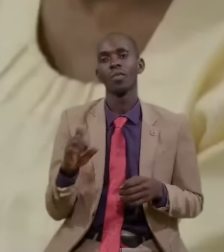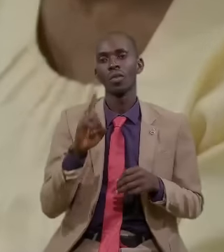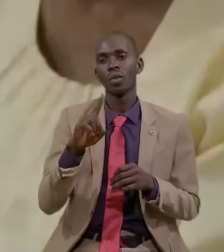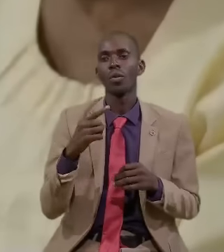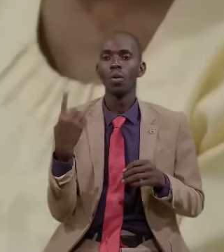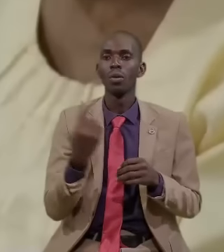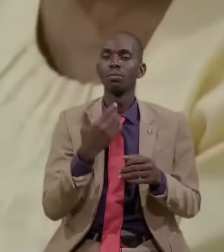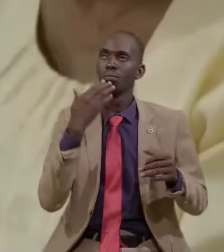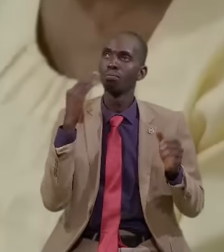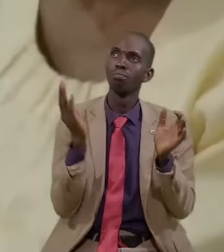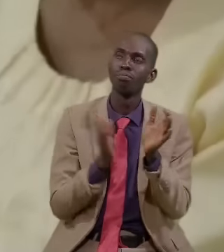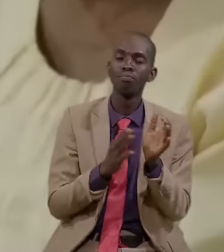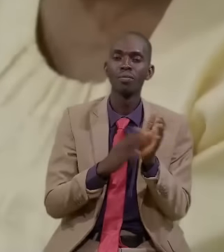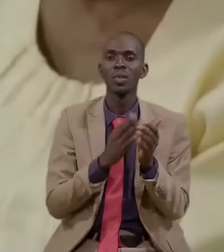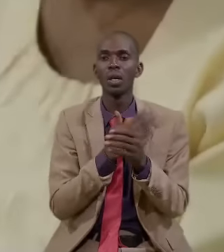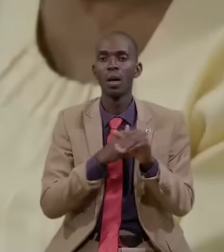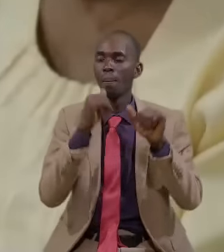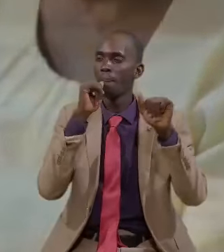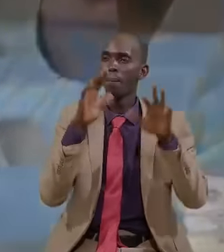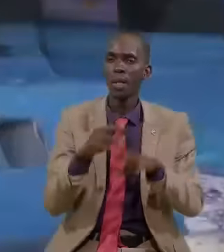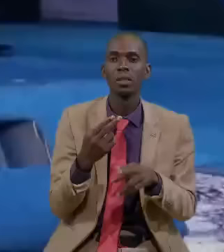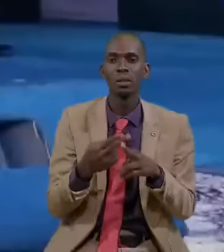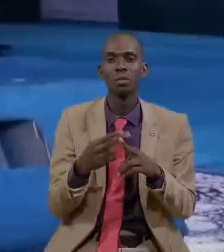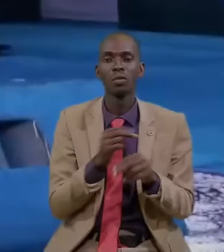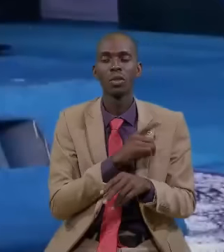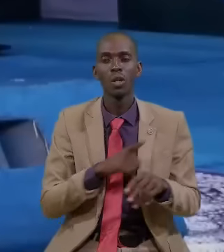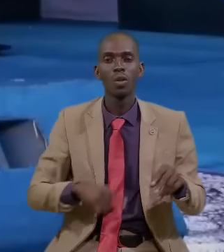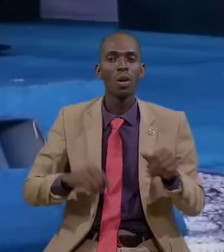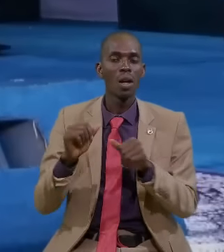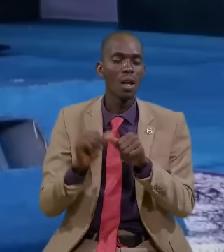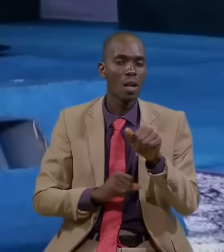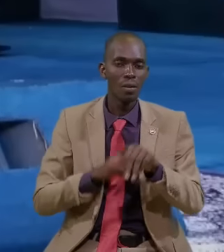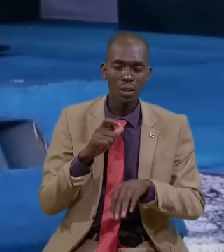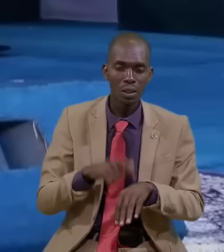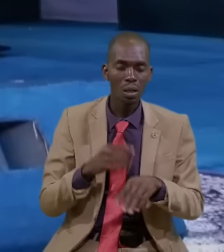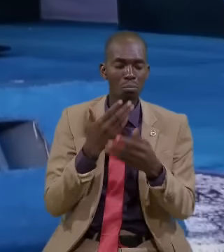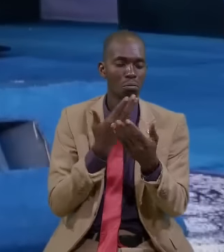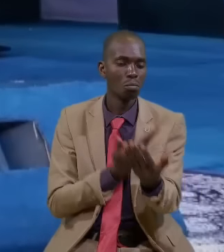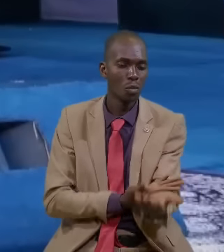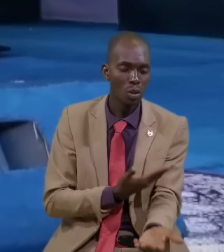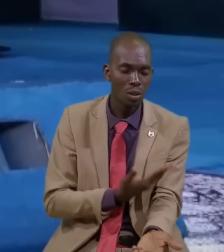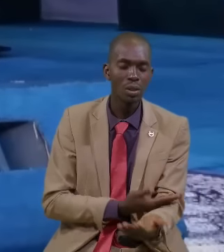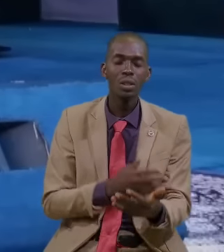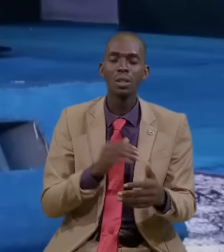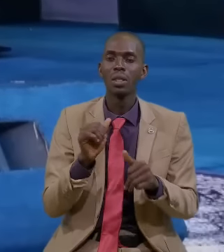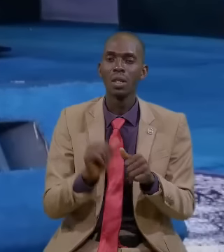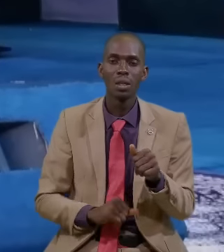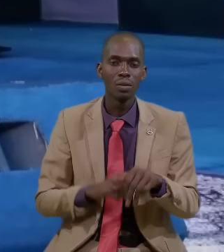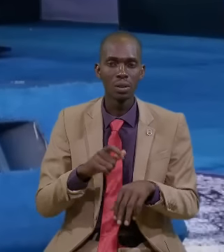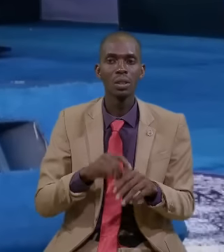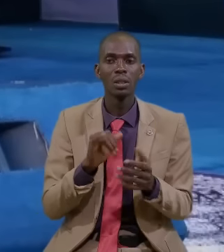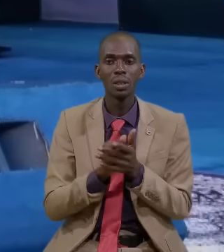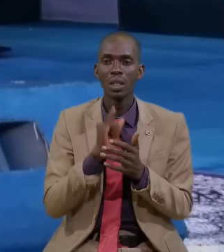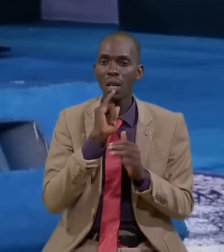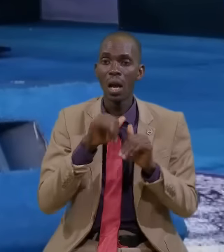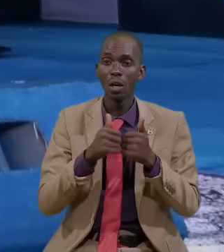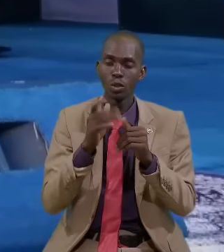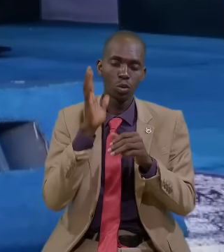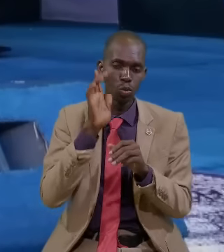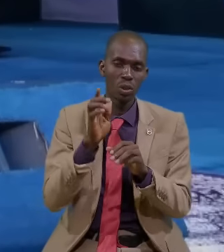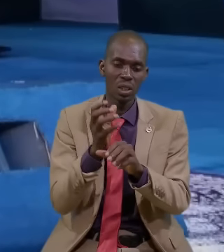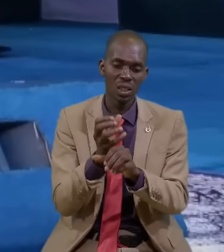are blessing the name of the Lord in the time of your devotion and prayer. That's how to keep the complete cure. And that's